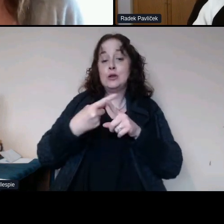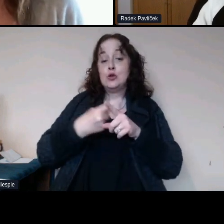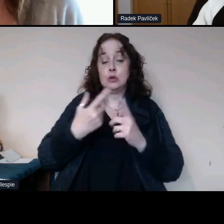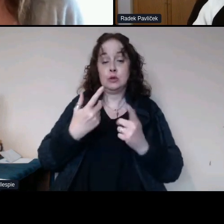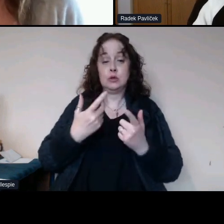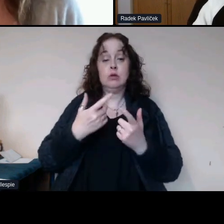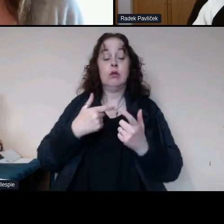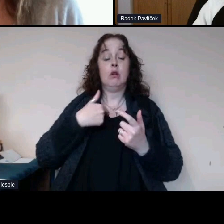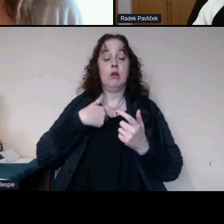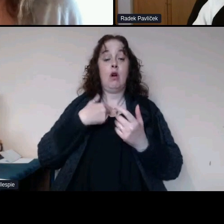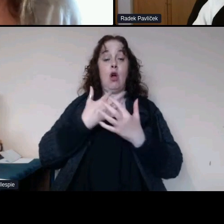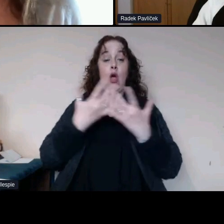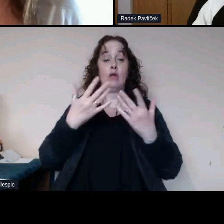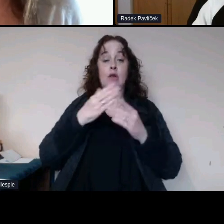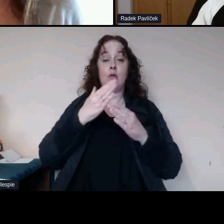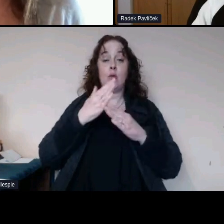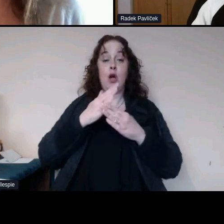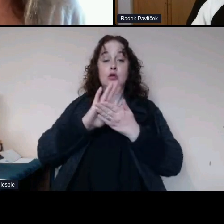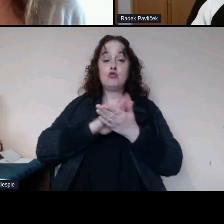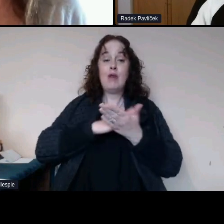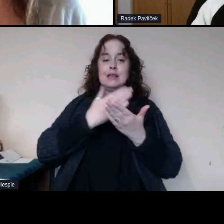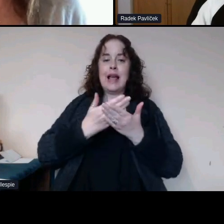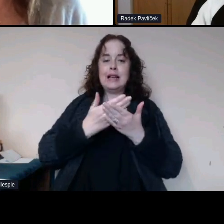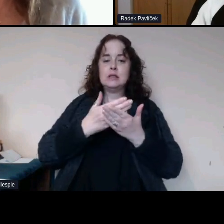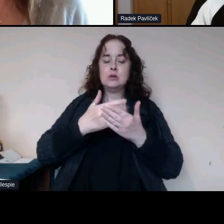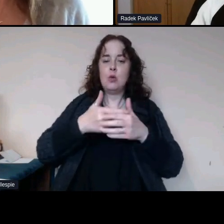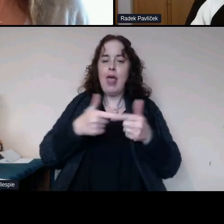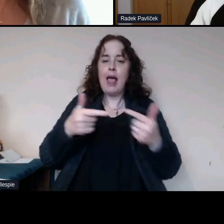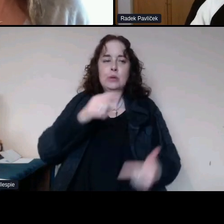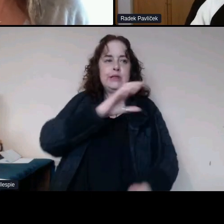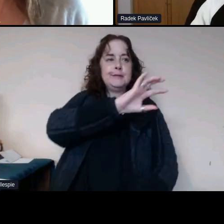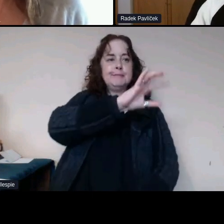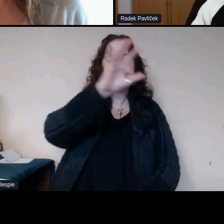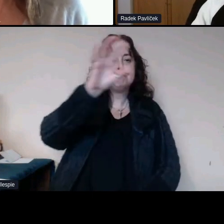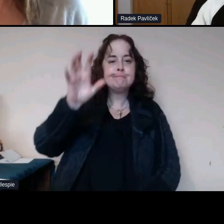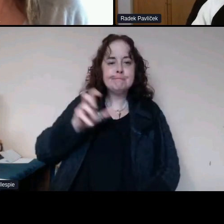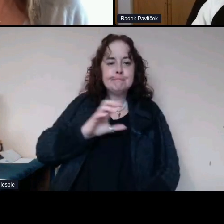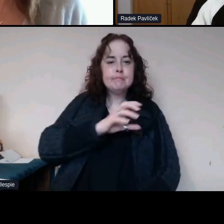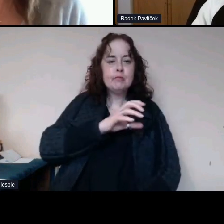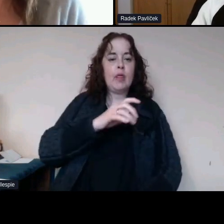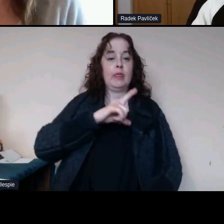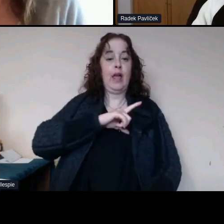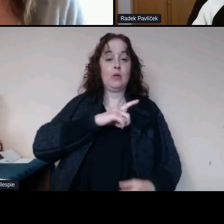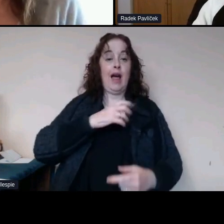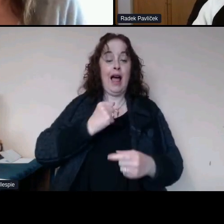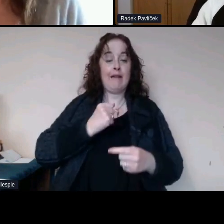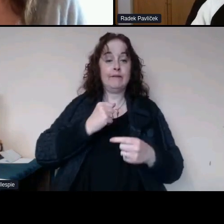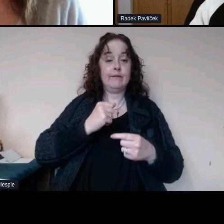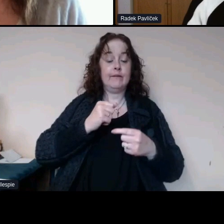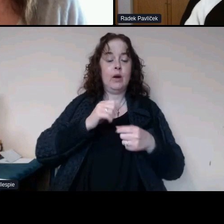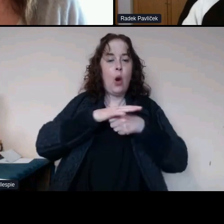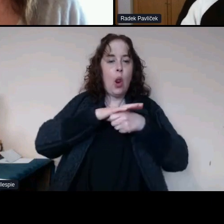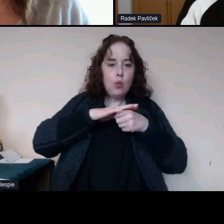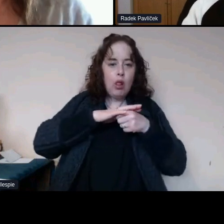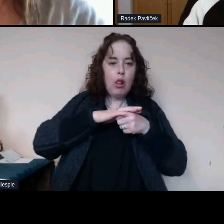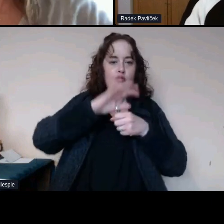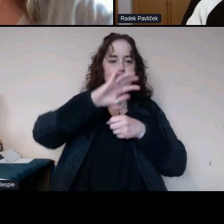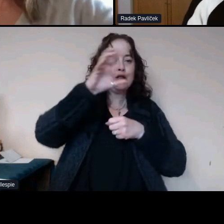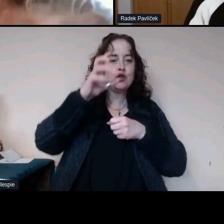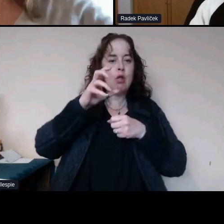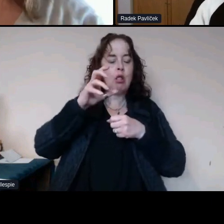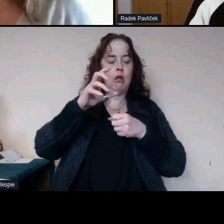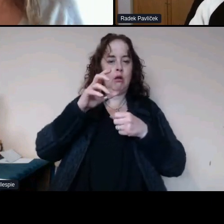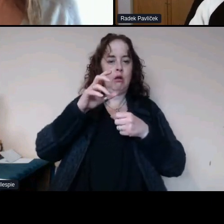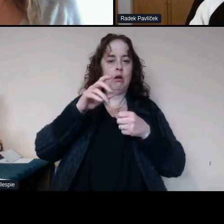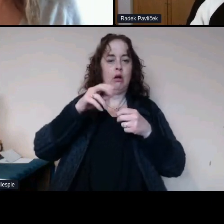of work in translating into the local languages, and that is also part of why we have those local and regional chapters, to make sure that not only do